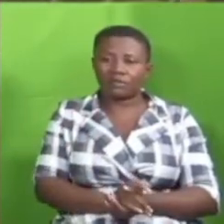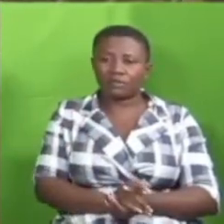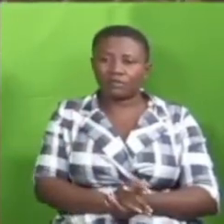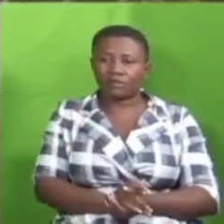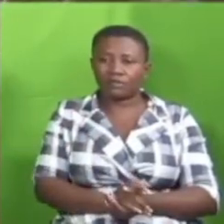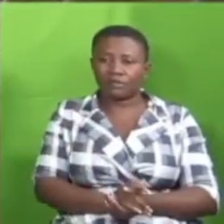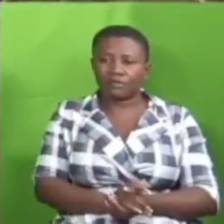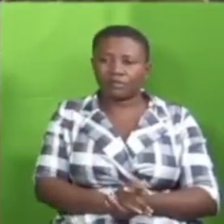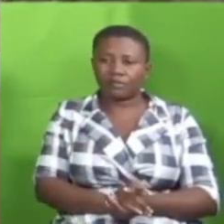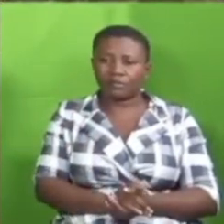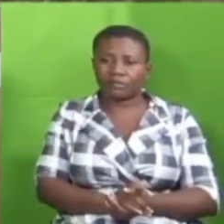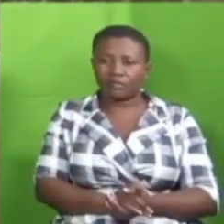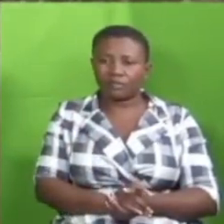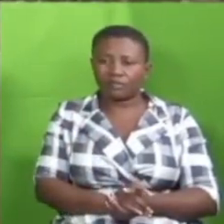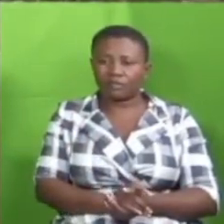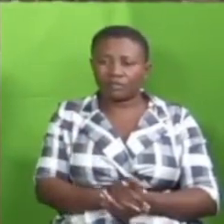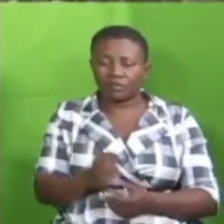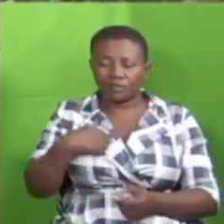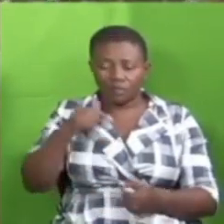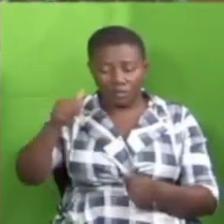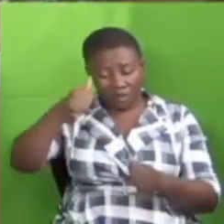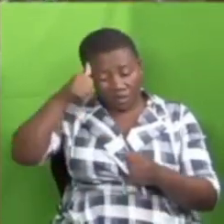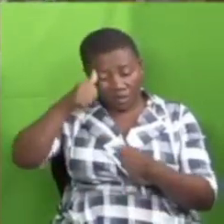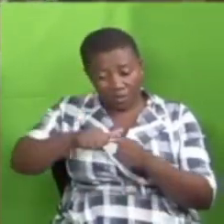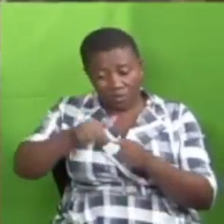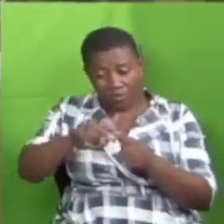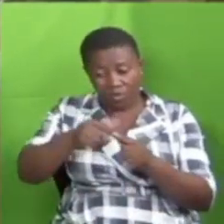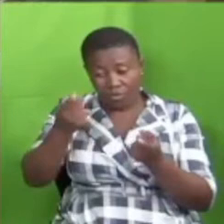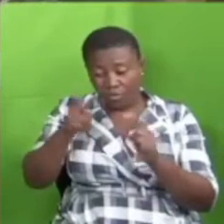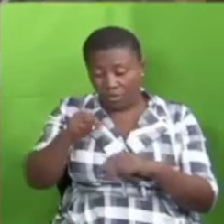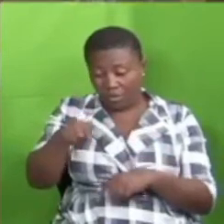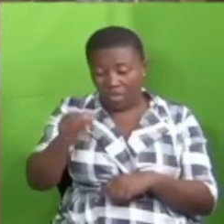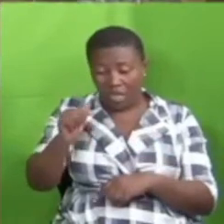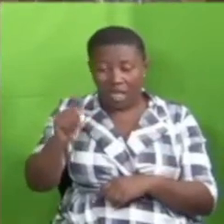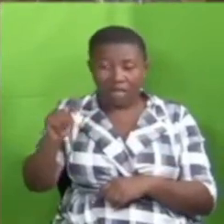Fathers Above. I remember when we went to